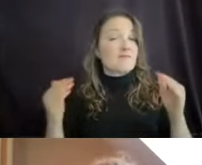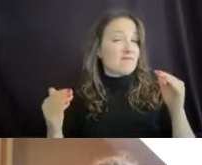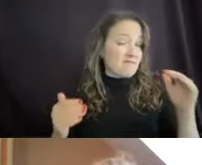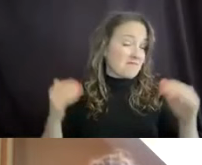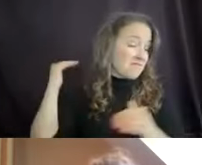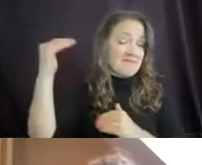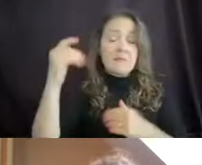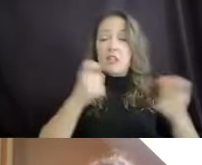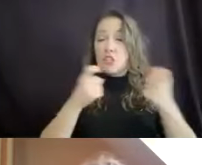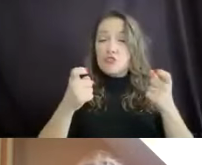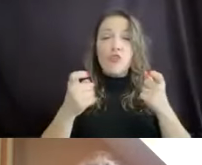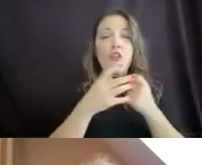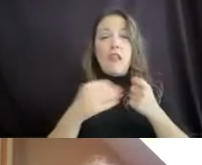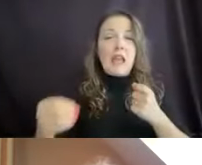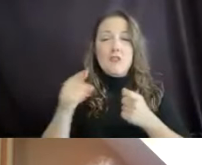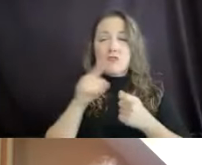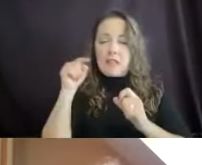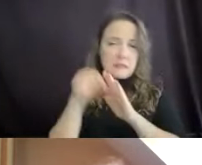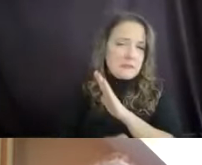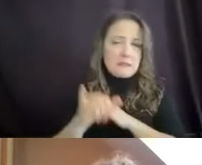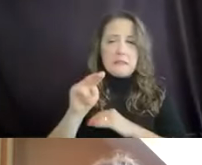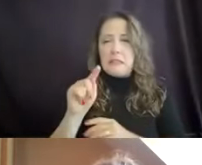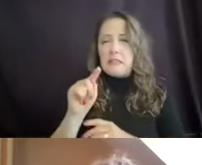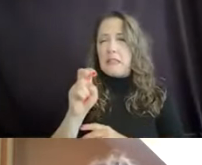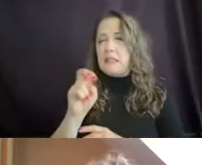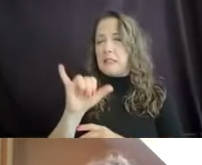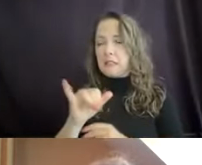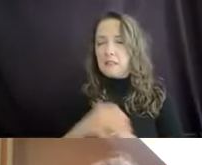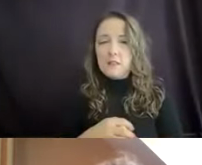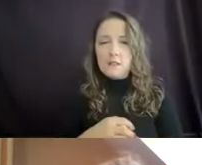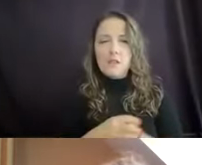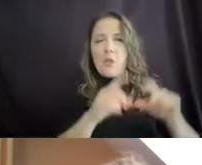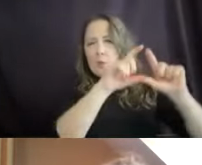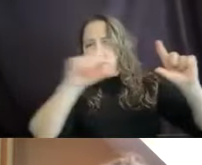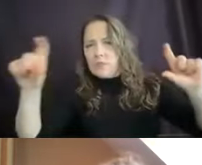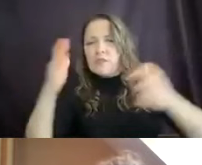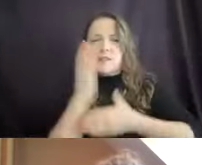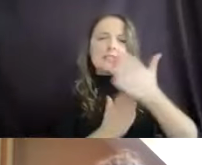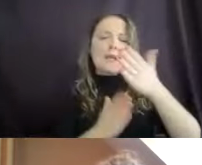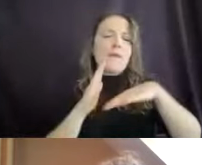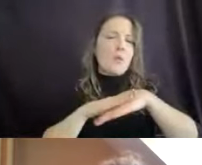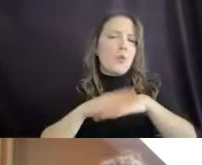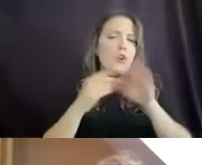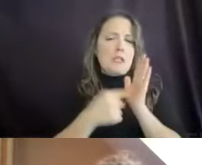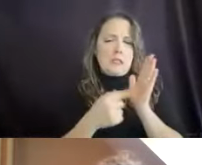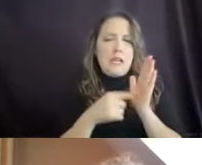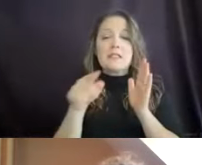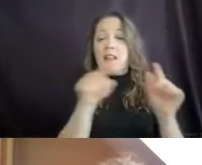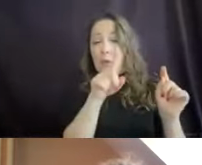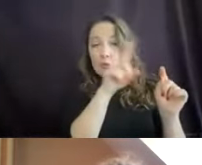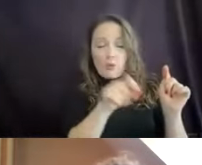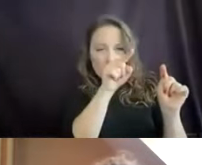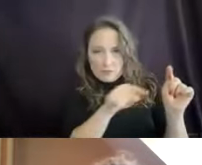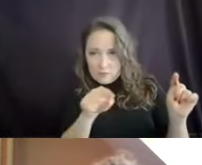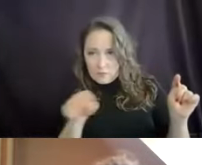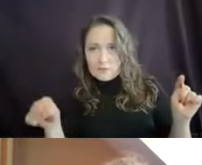and strategic intensity. So those are some of the warning signs and some of the questions we use to get teenagers thinking